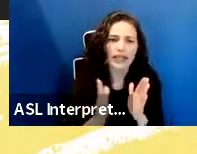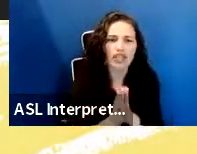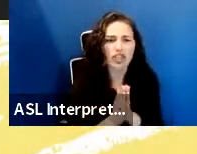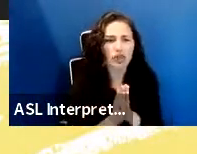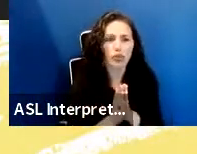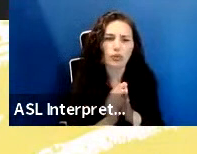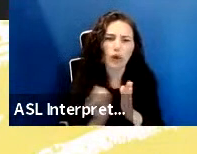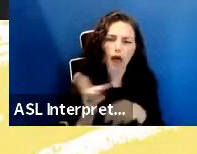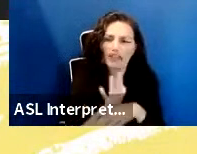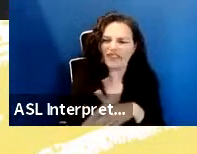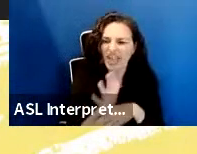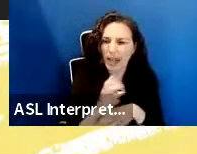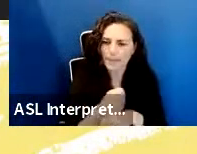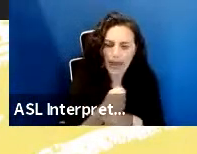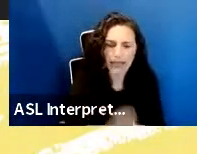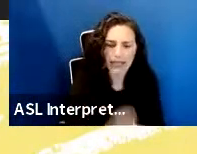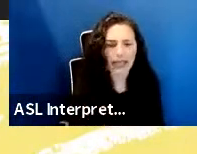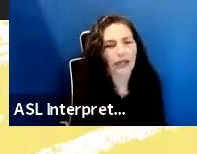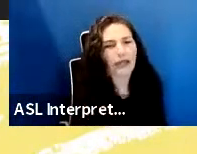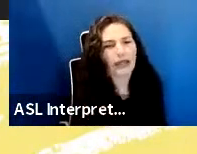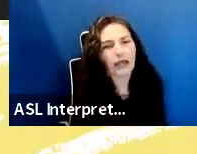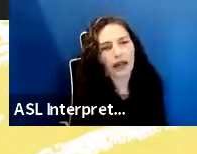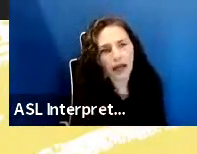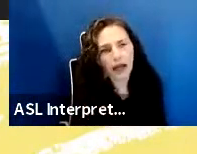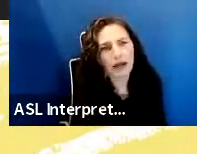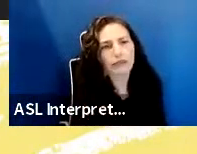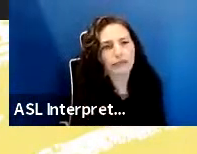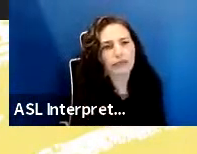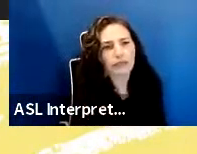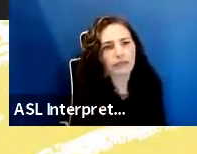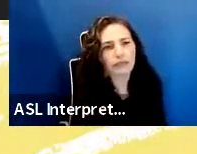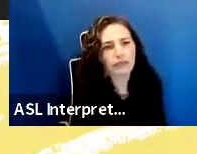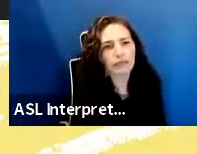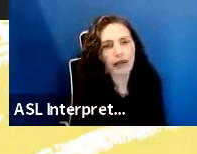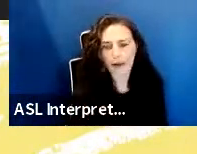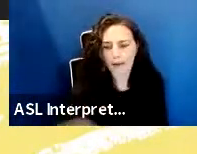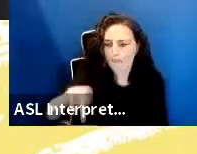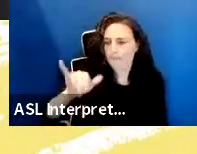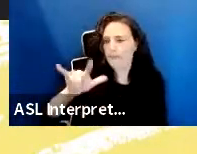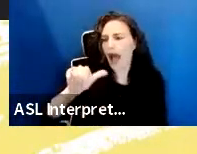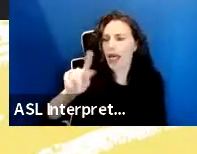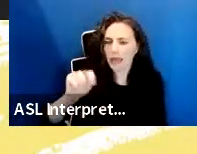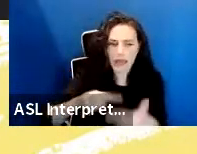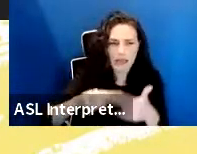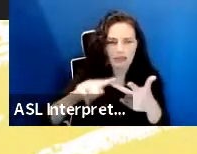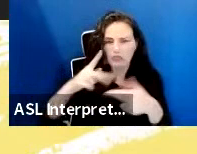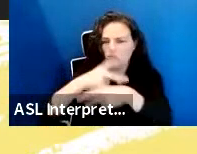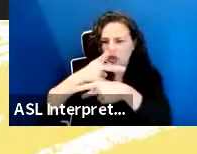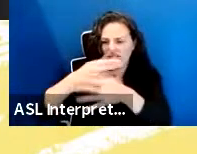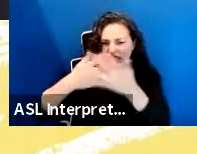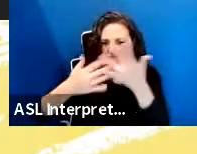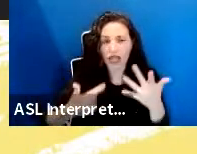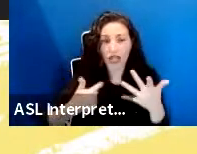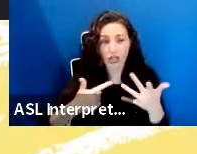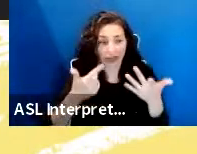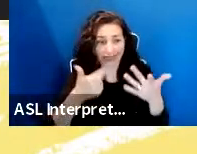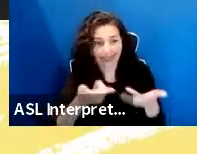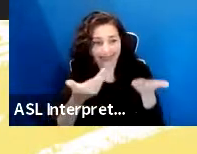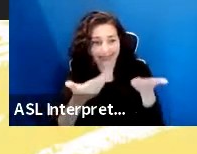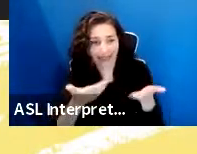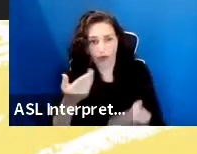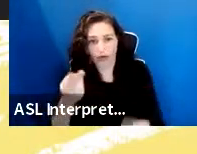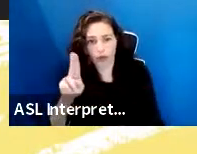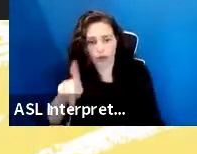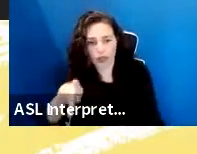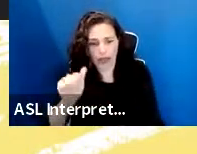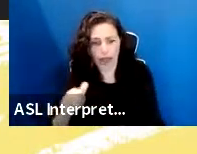filmmaking, pilot producing, and we have the UPA. Now, different from the old ULB, where there